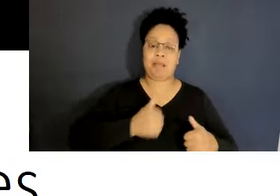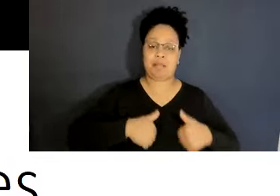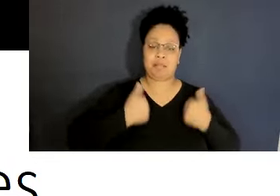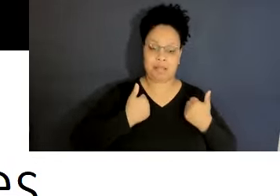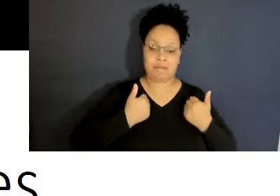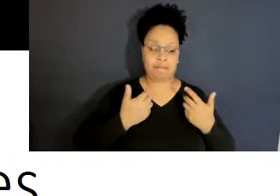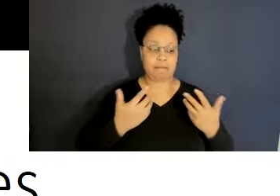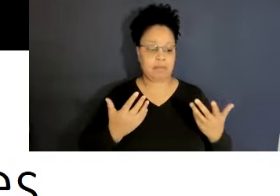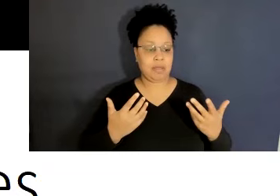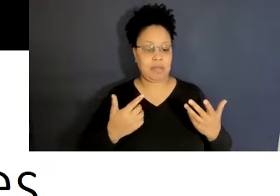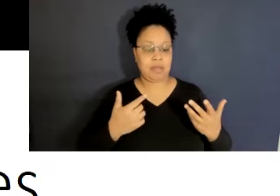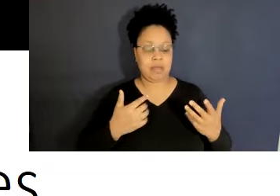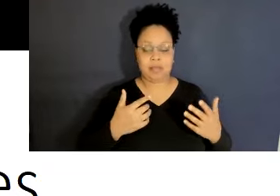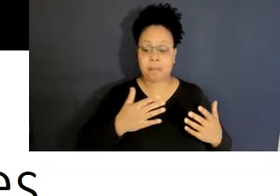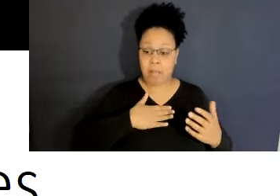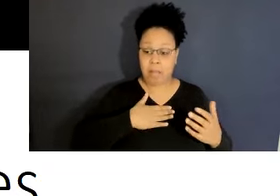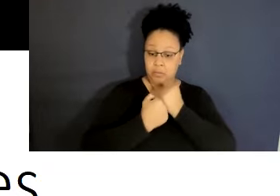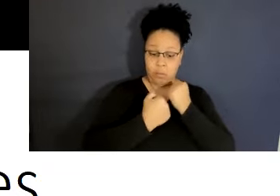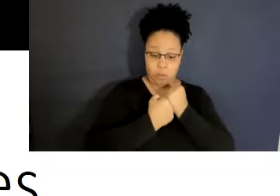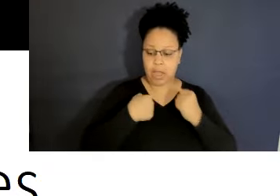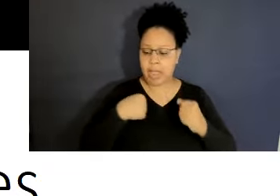while choosing your own supports.